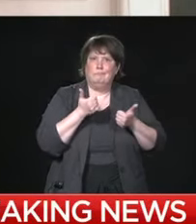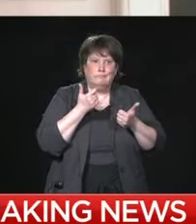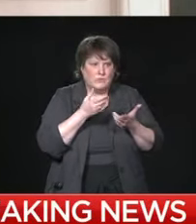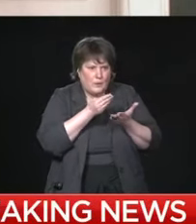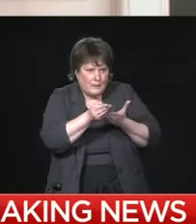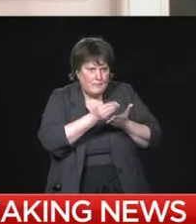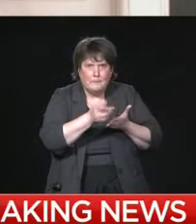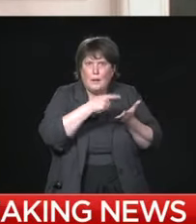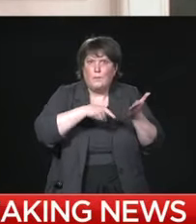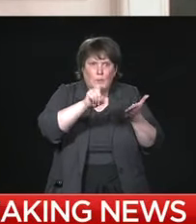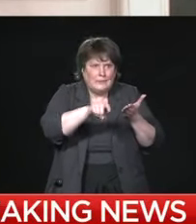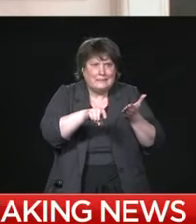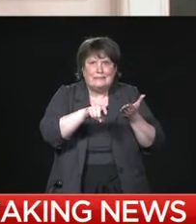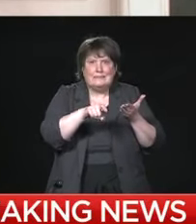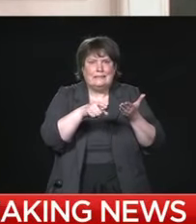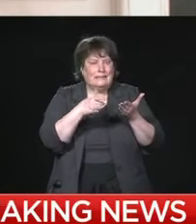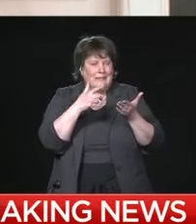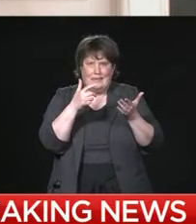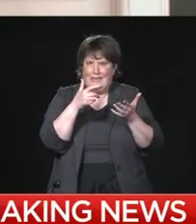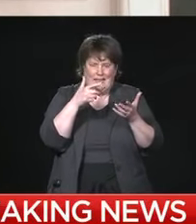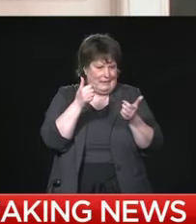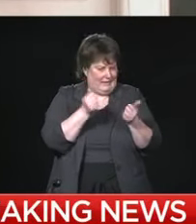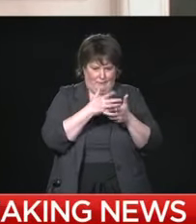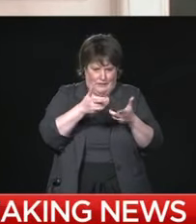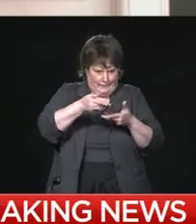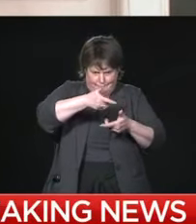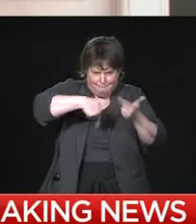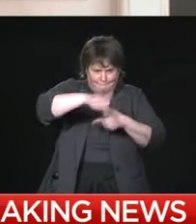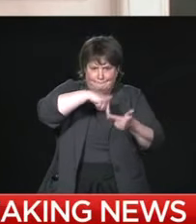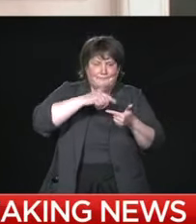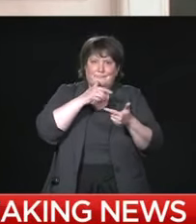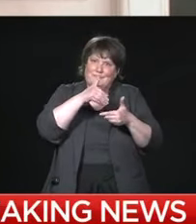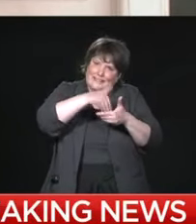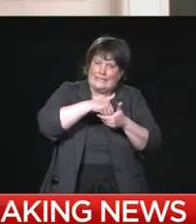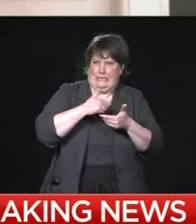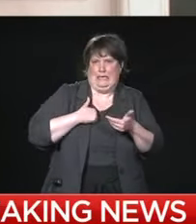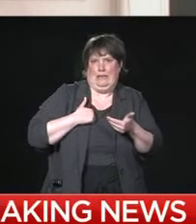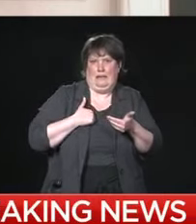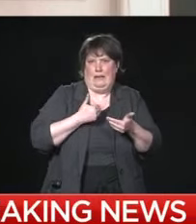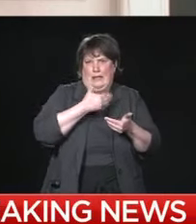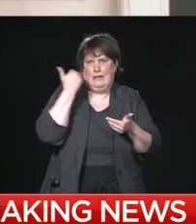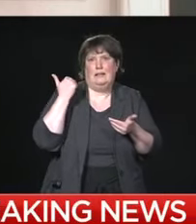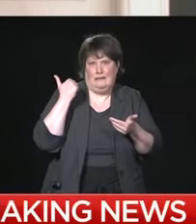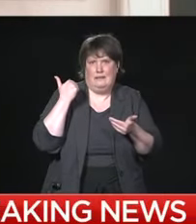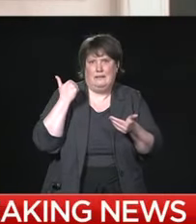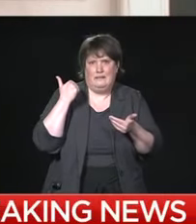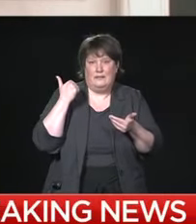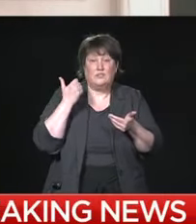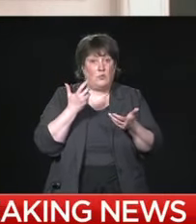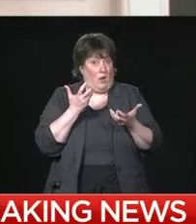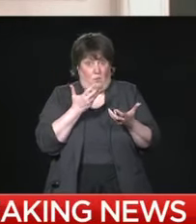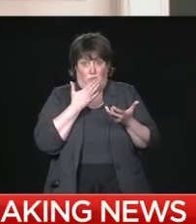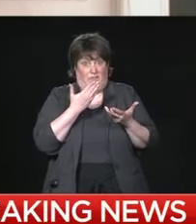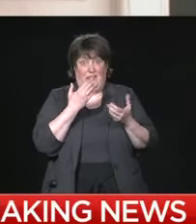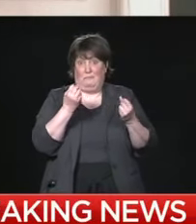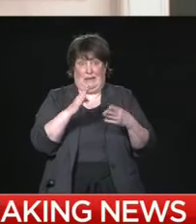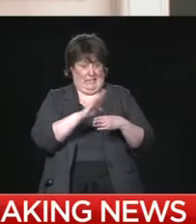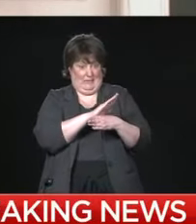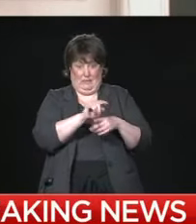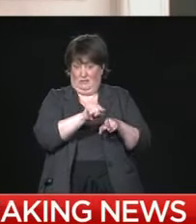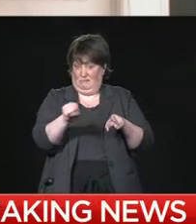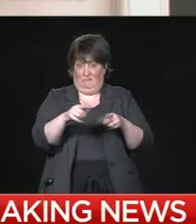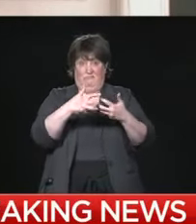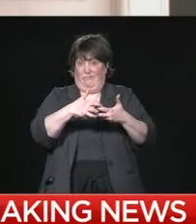is entirely made in Canada. And this is precisely what we are doing. And I want to thank once again all businesses and